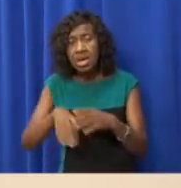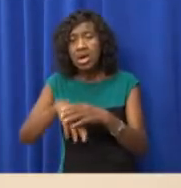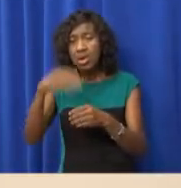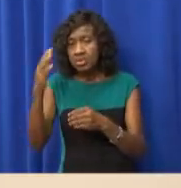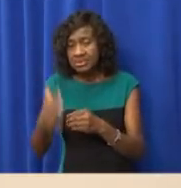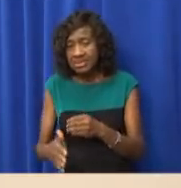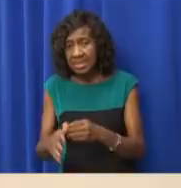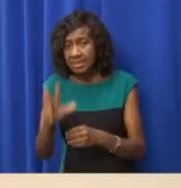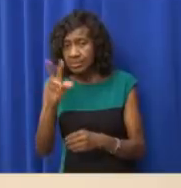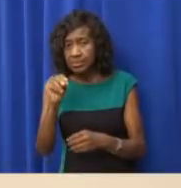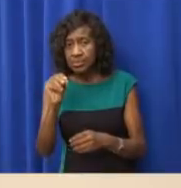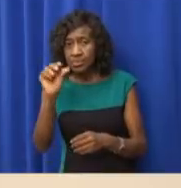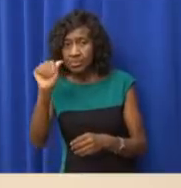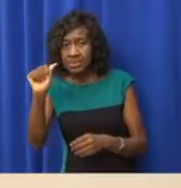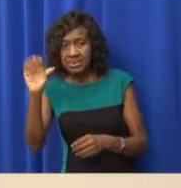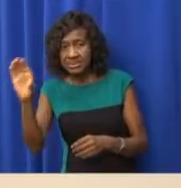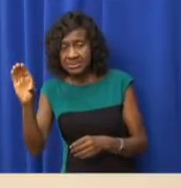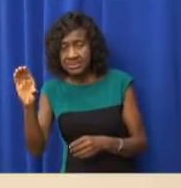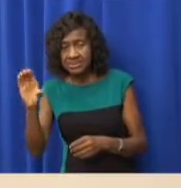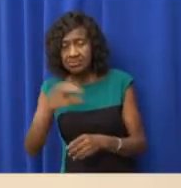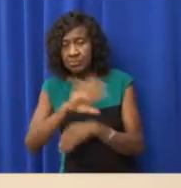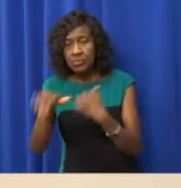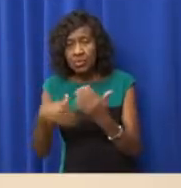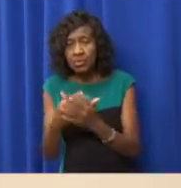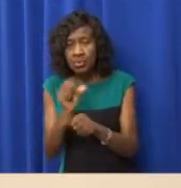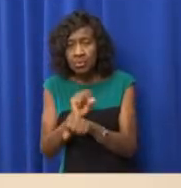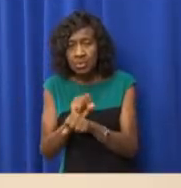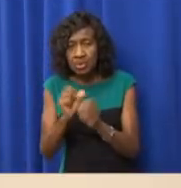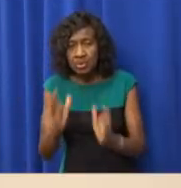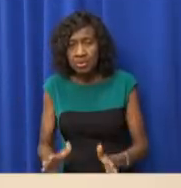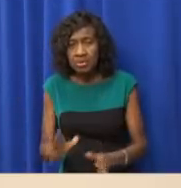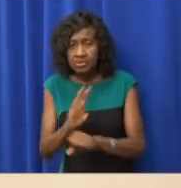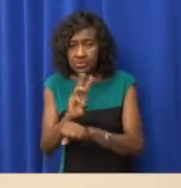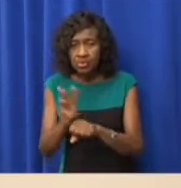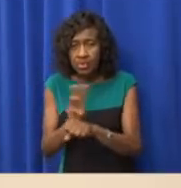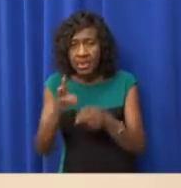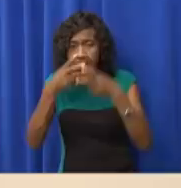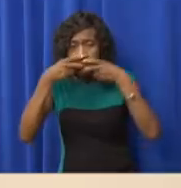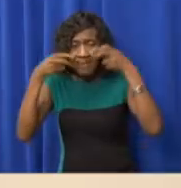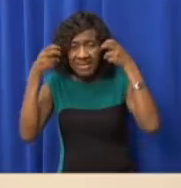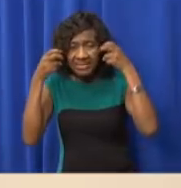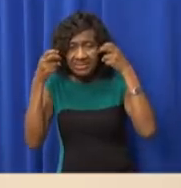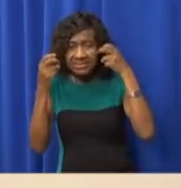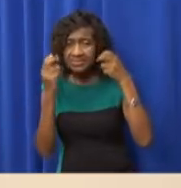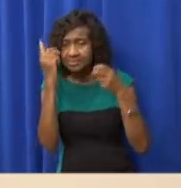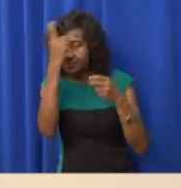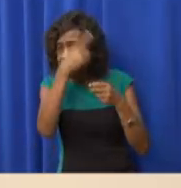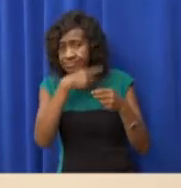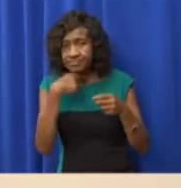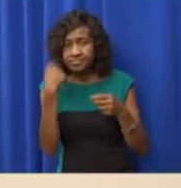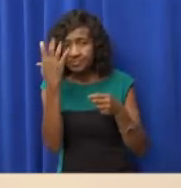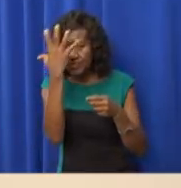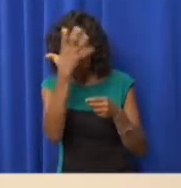dining allowed. All employees must wear masks and face coverings.